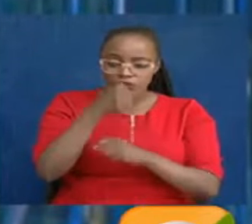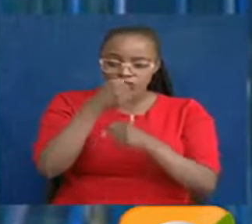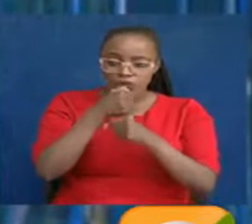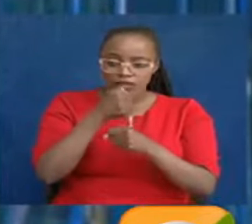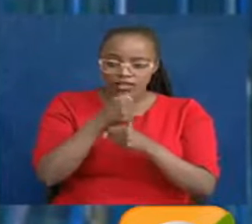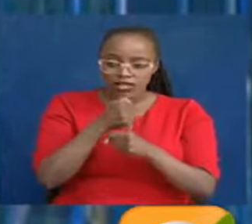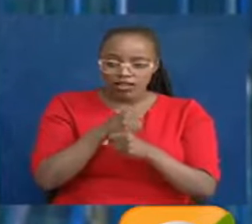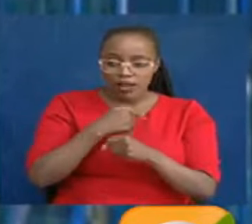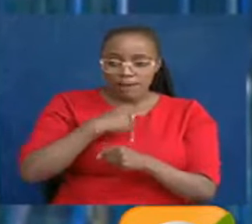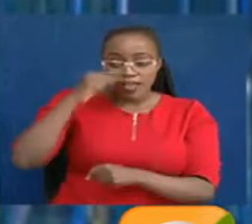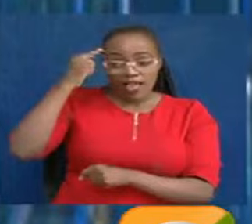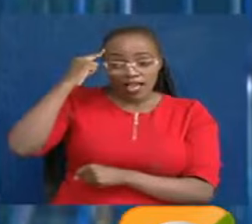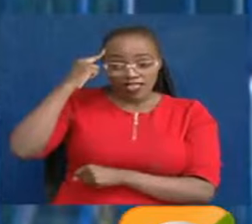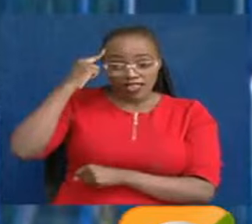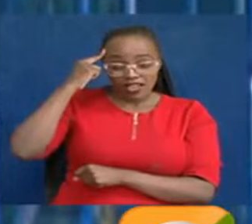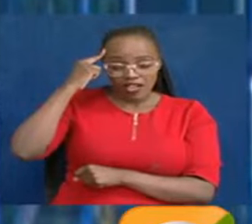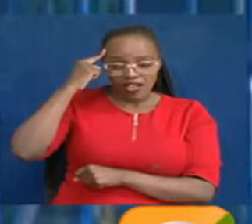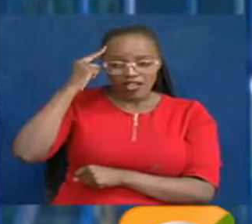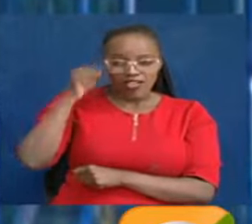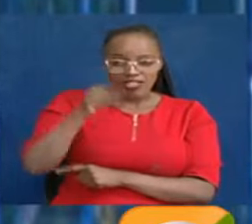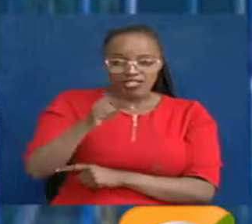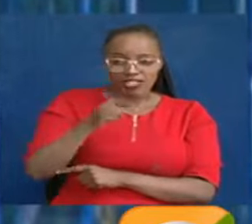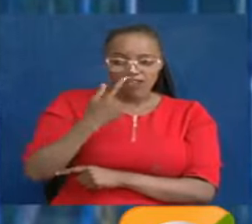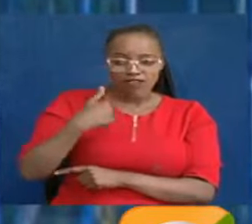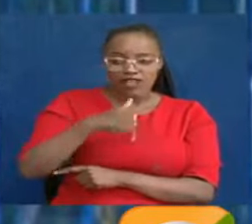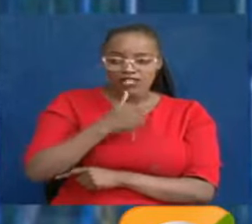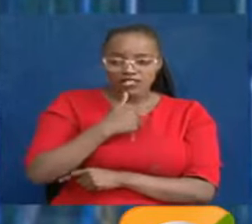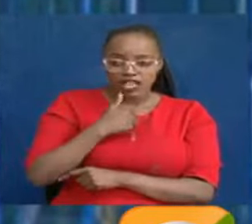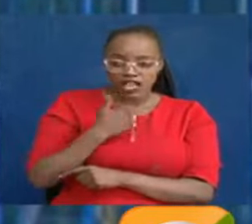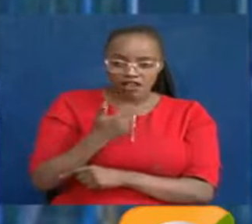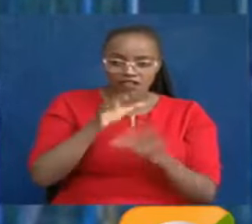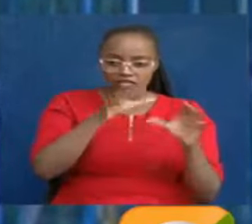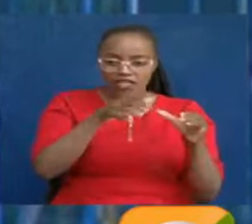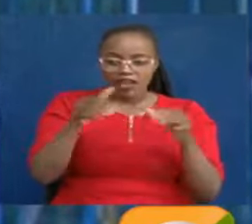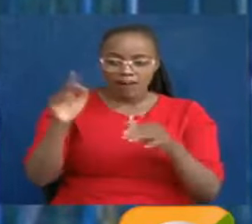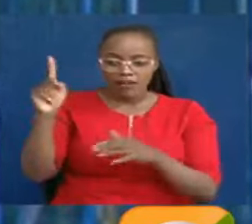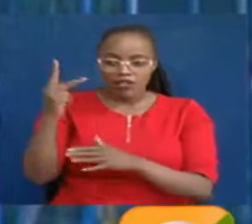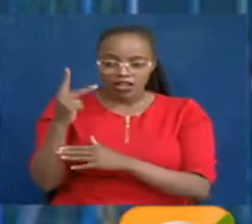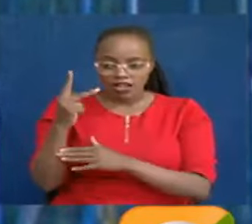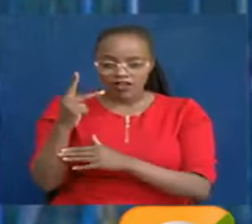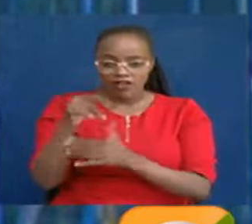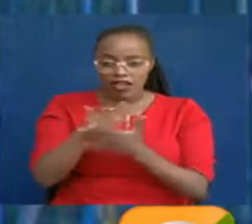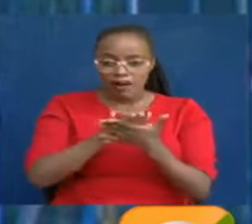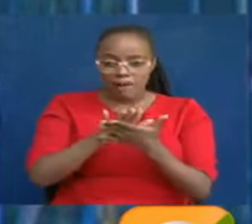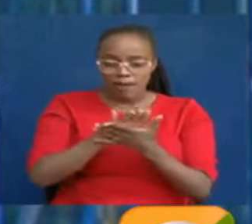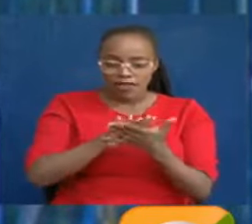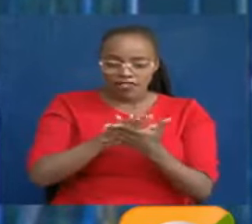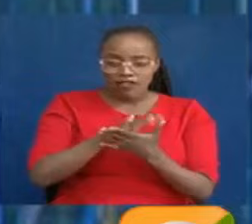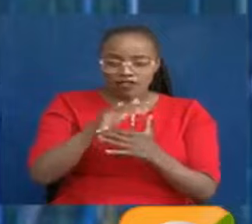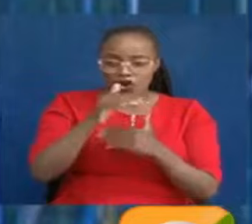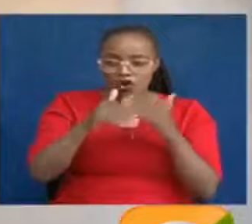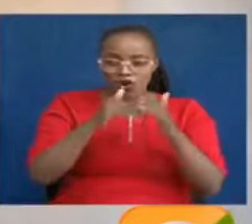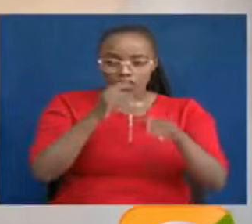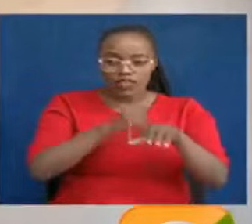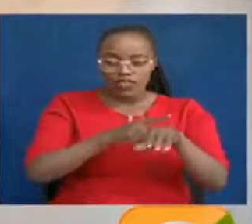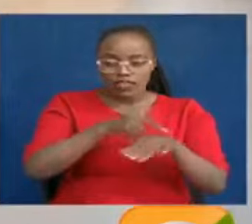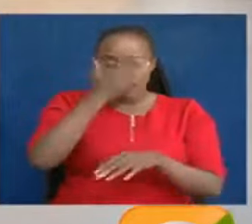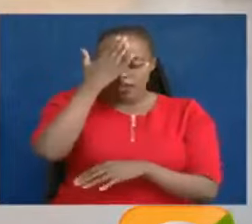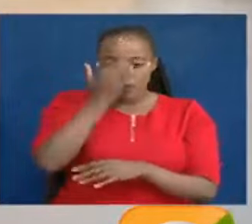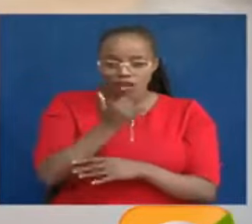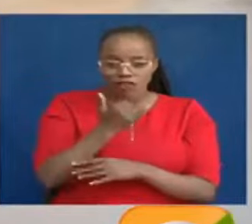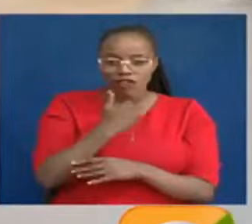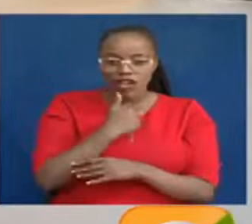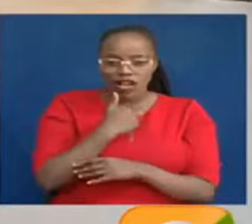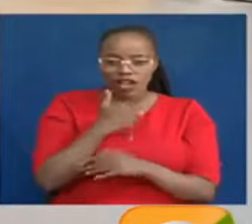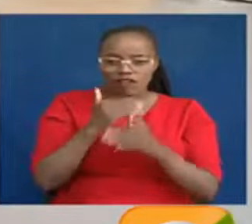I think this is where I think we are bringing the companies to Kenya, based our local company, because they have